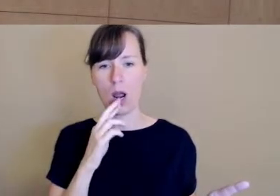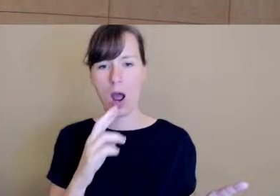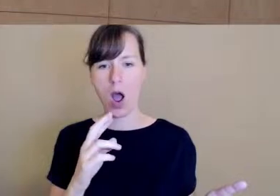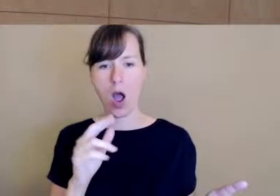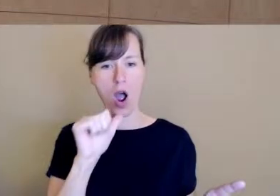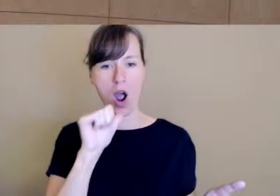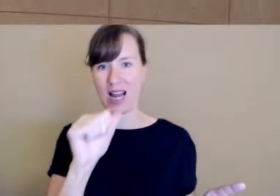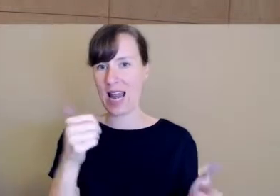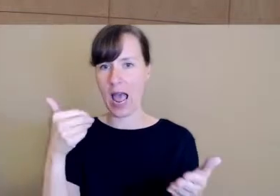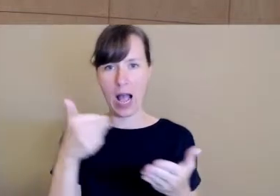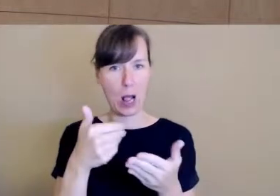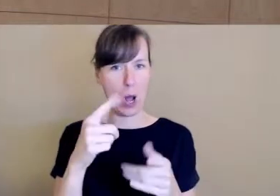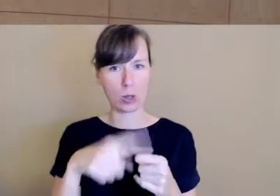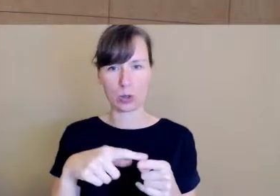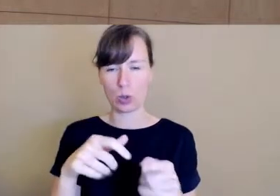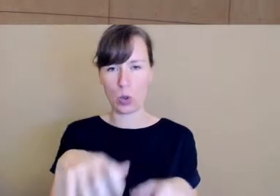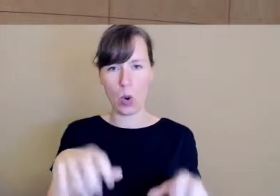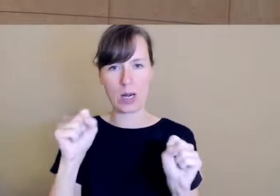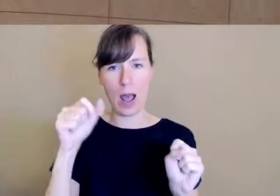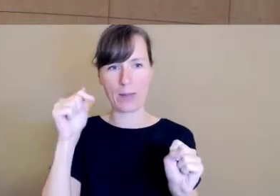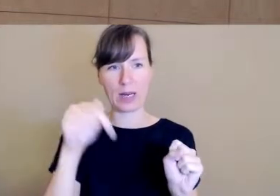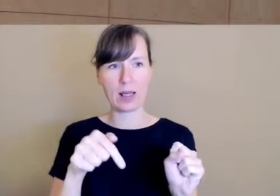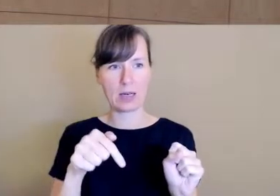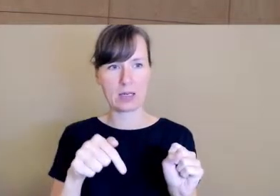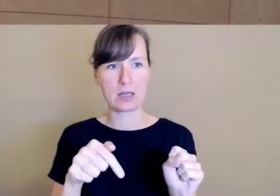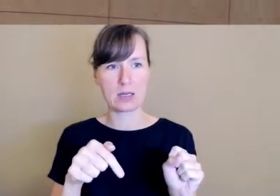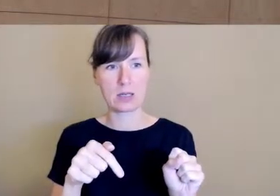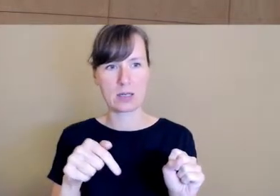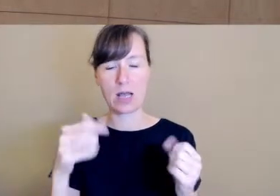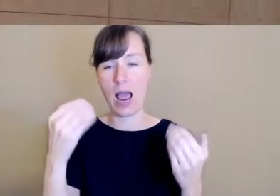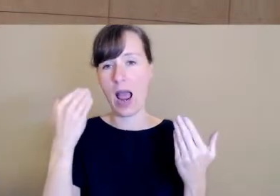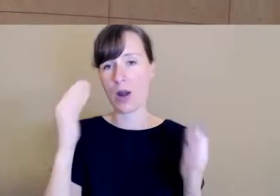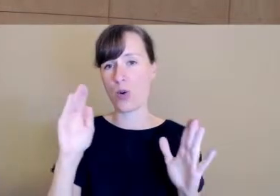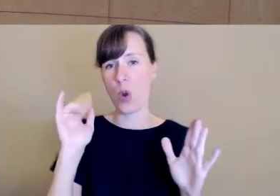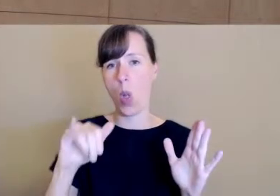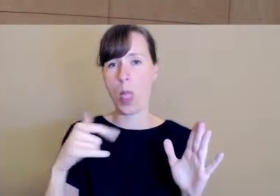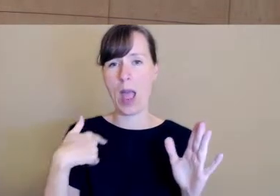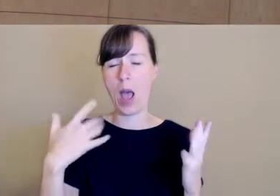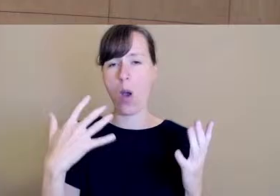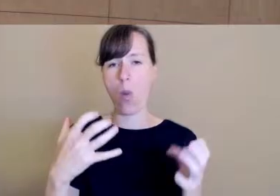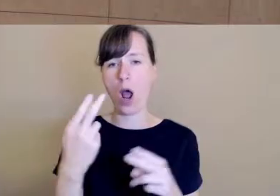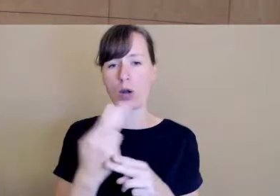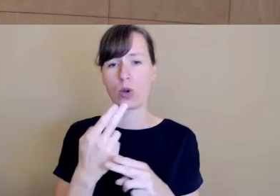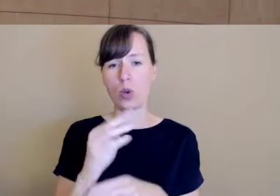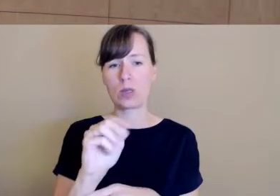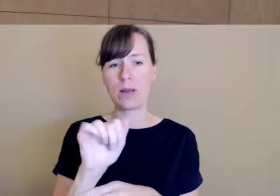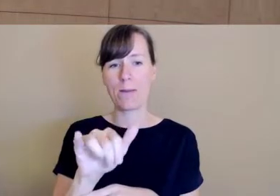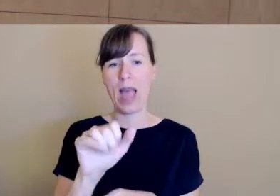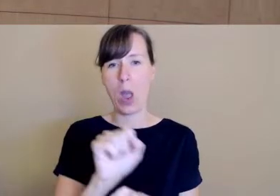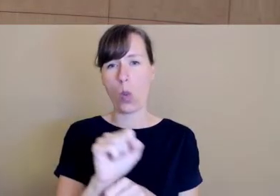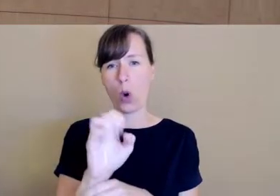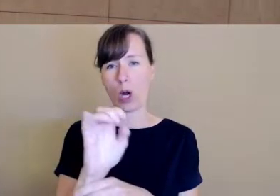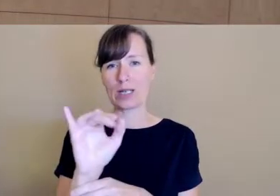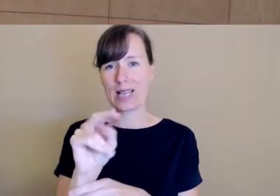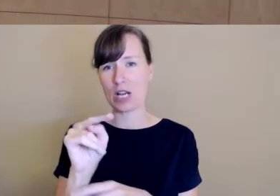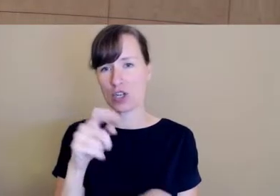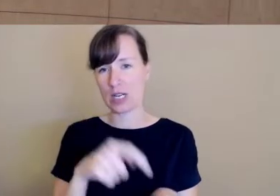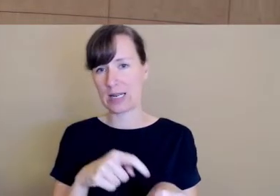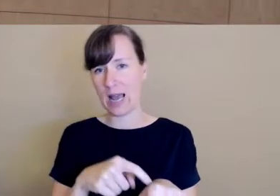not close to adopting this. I don't know that I want to use May work session time on it.